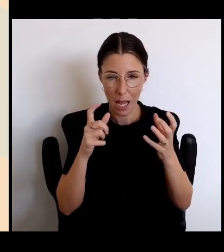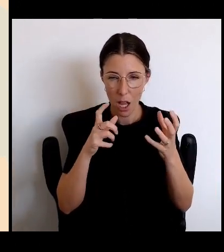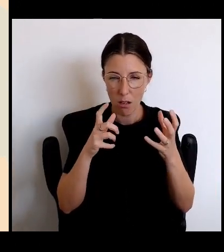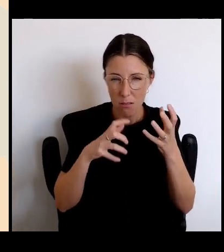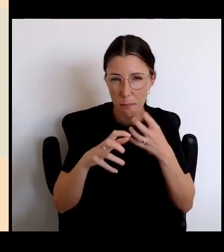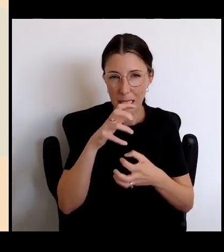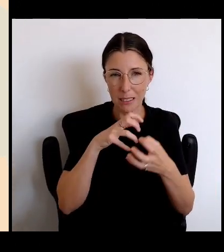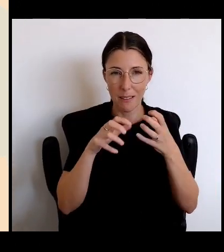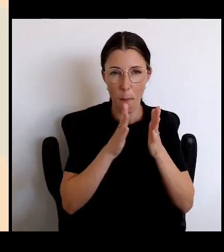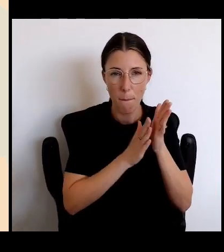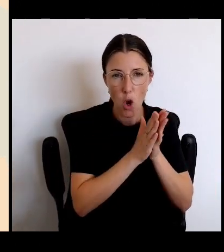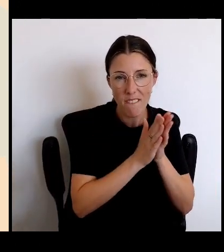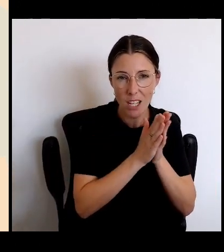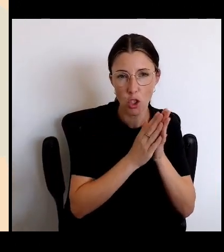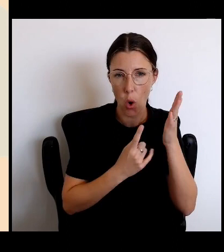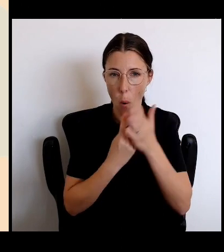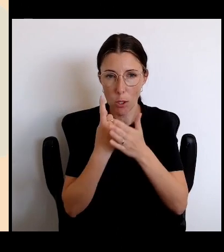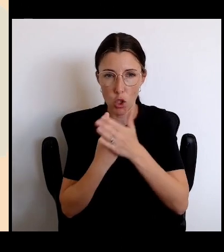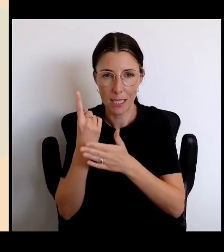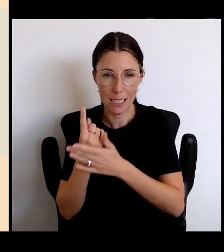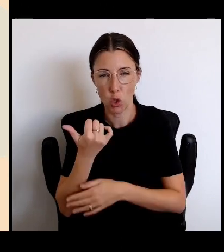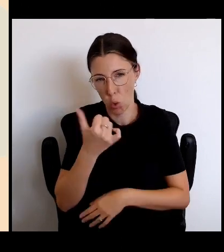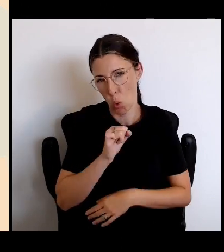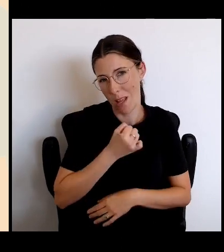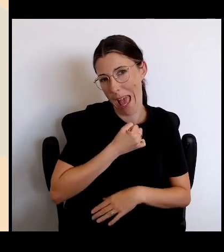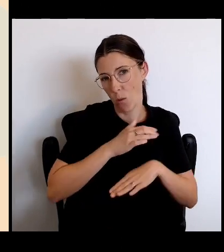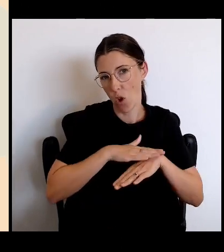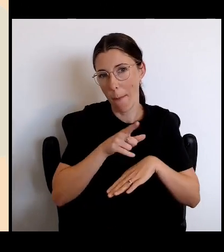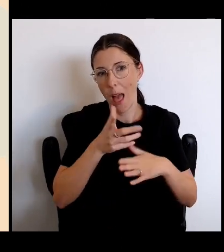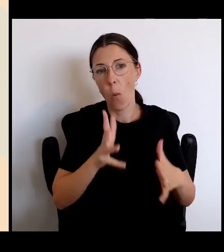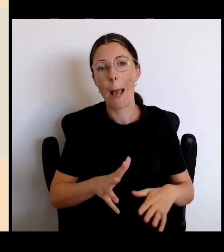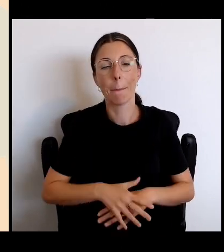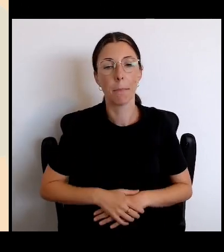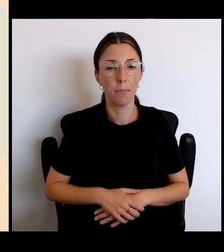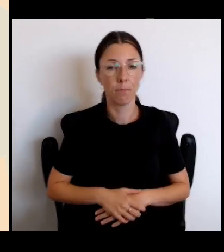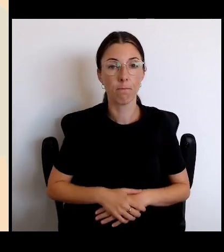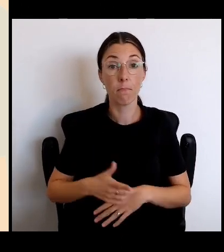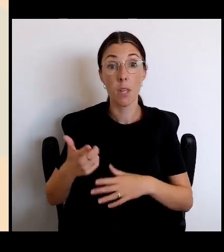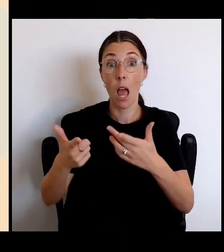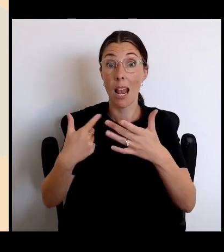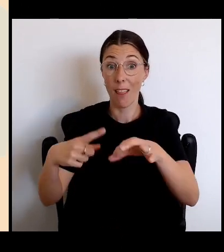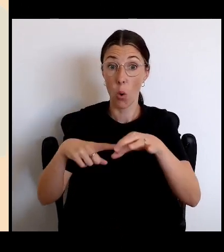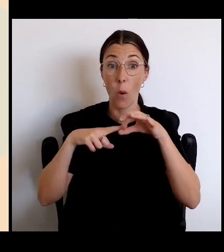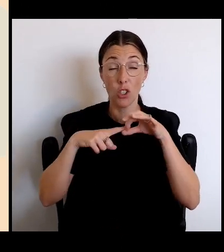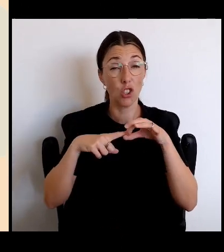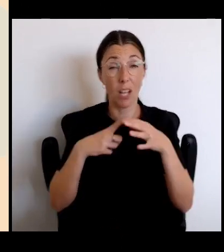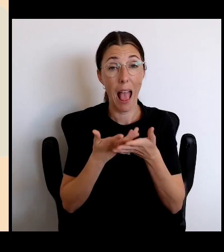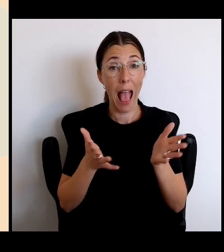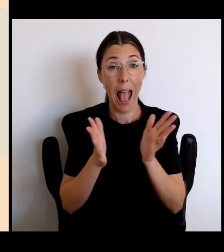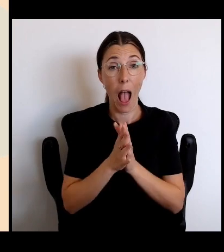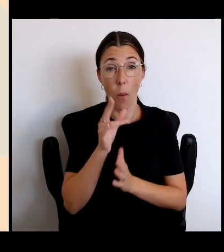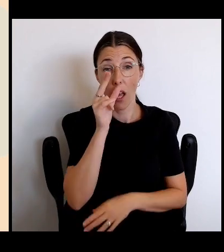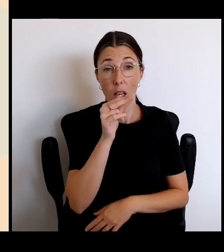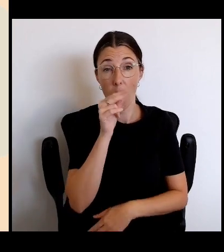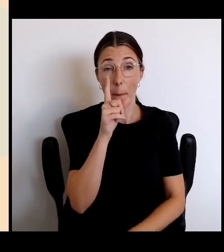and opportunity, instead. Some question from Lorena. How were young people recruited during